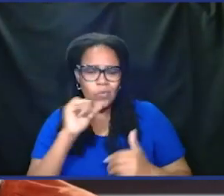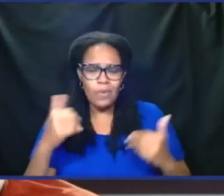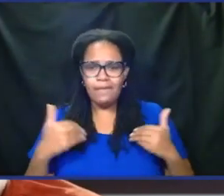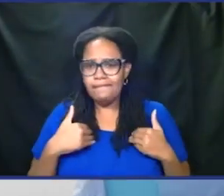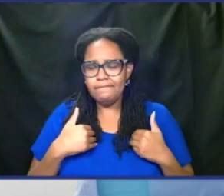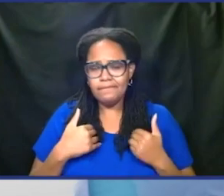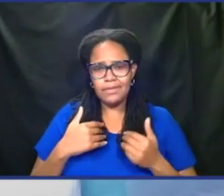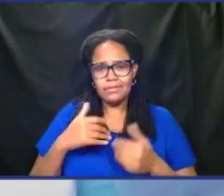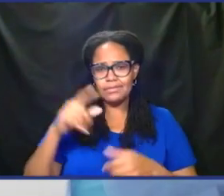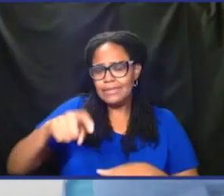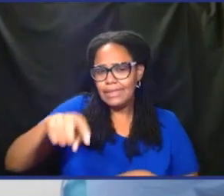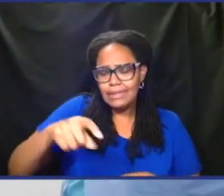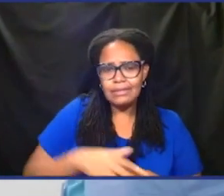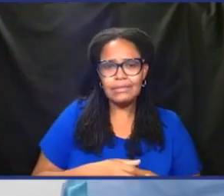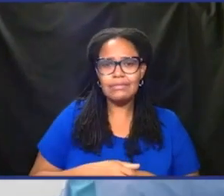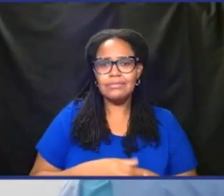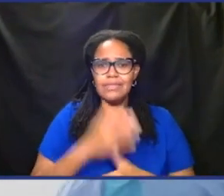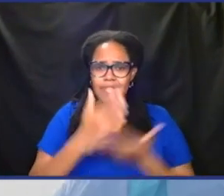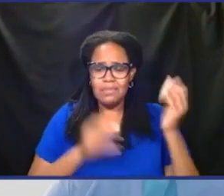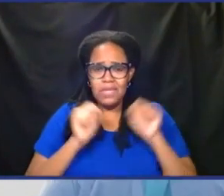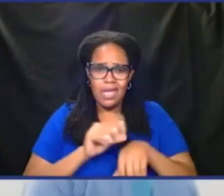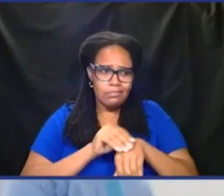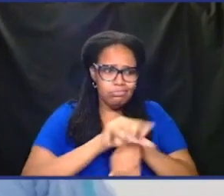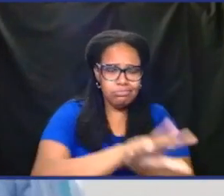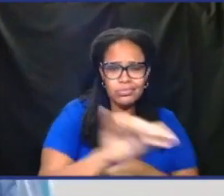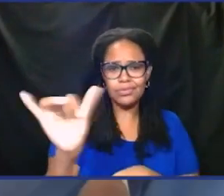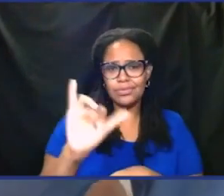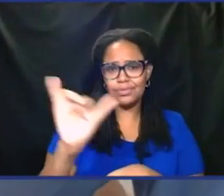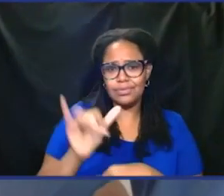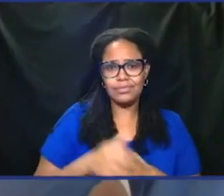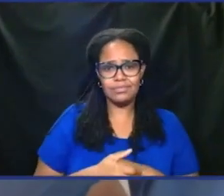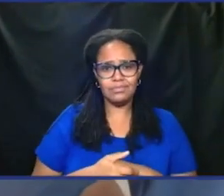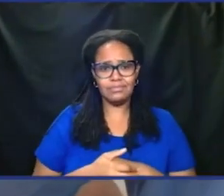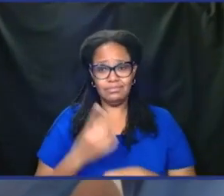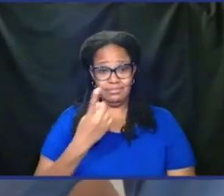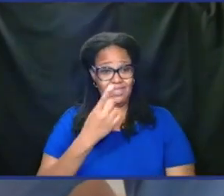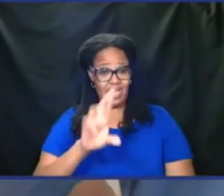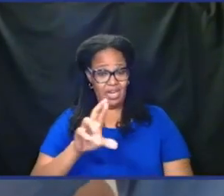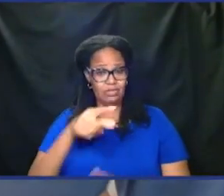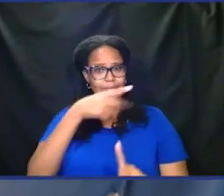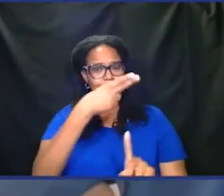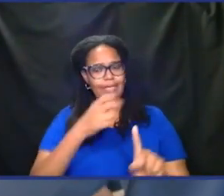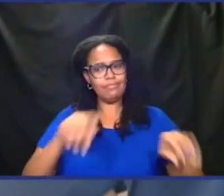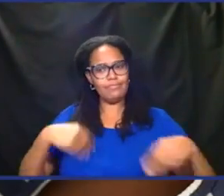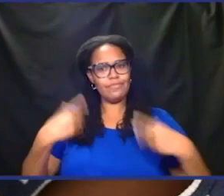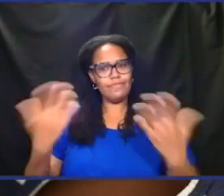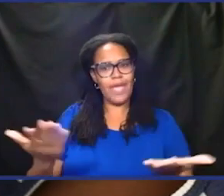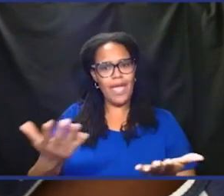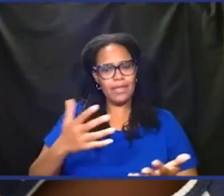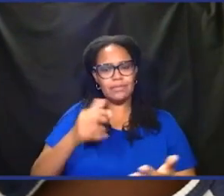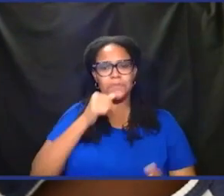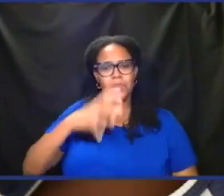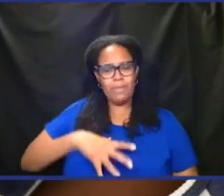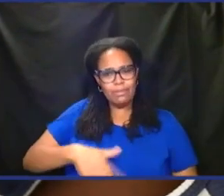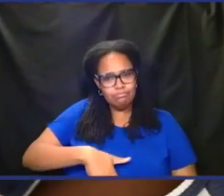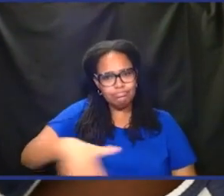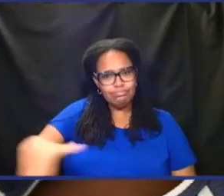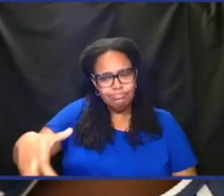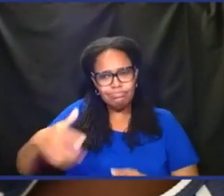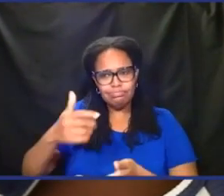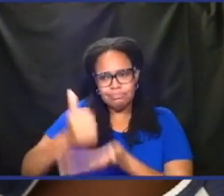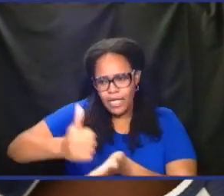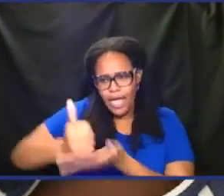infecciosas también. Dr. Pacheco provides pregnant women with prenatal care, care that would be impossible to find